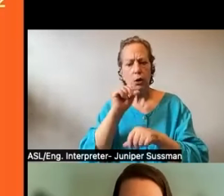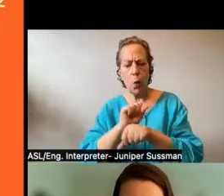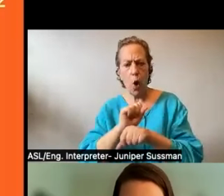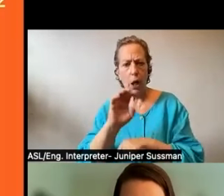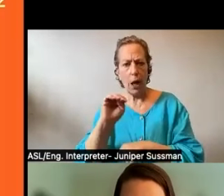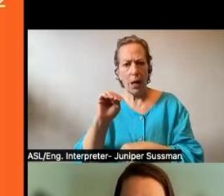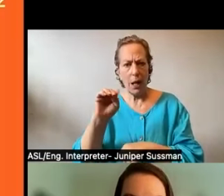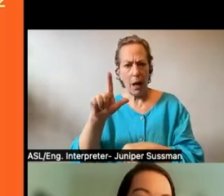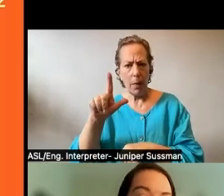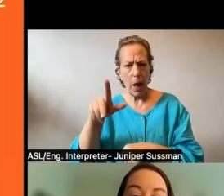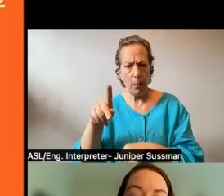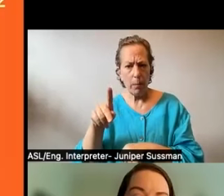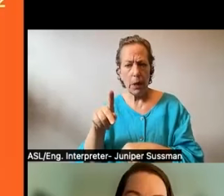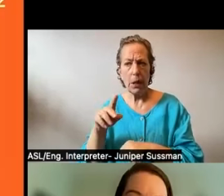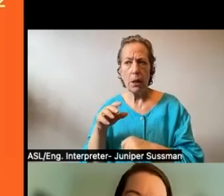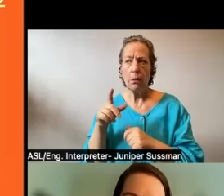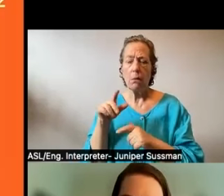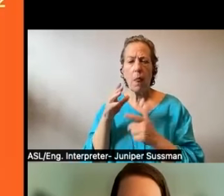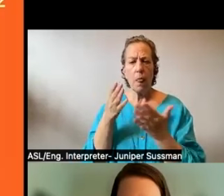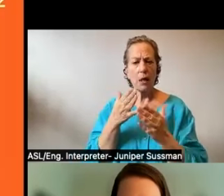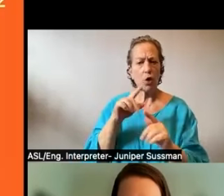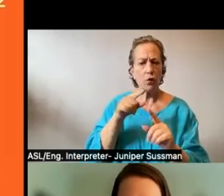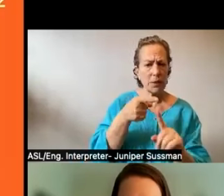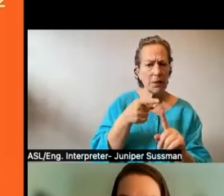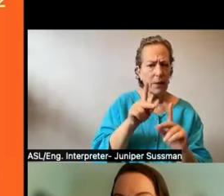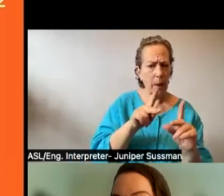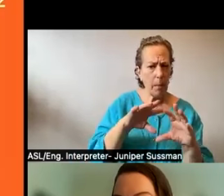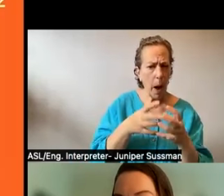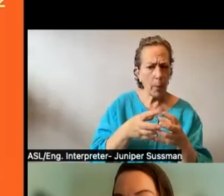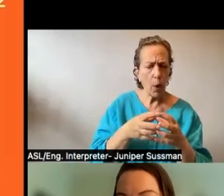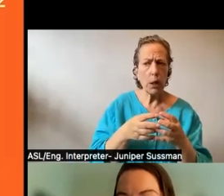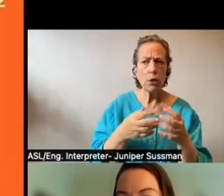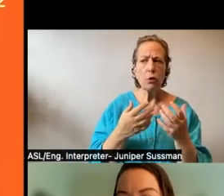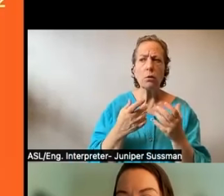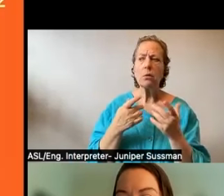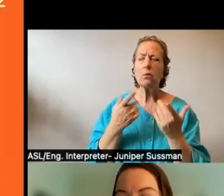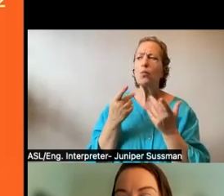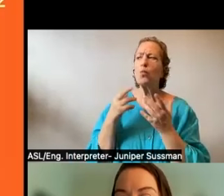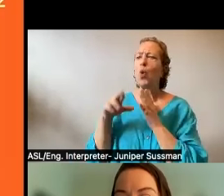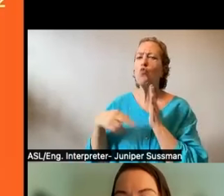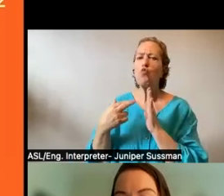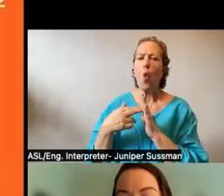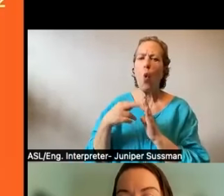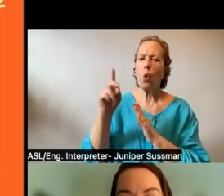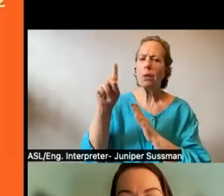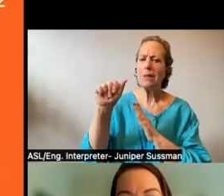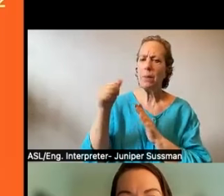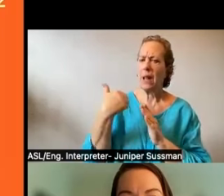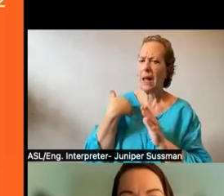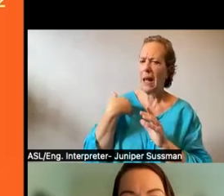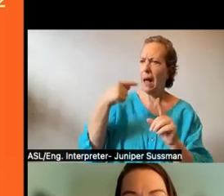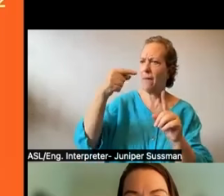certain populations, or what role disability had in your cases in your practice.